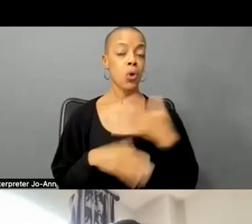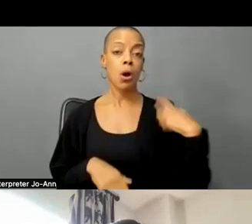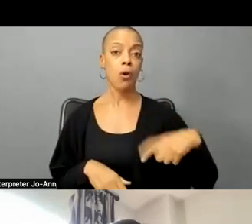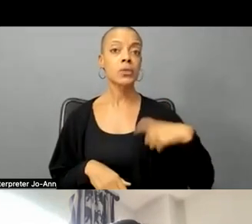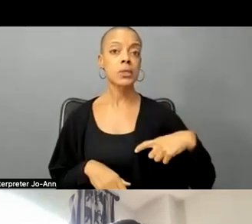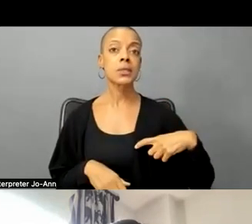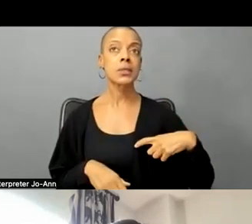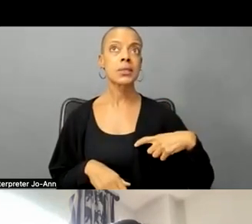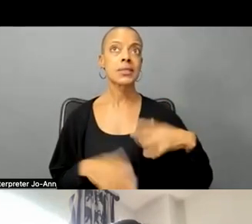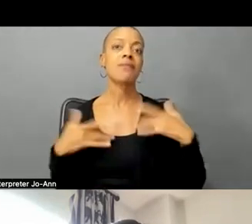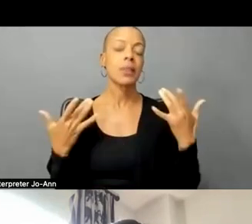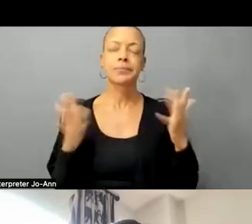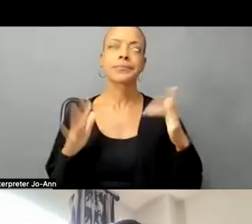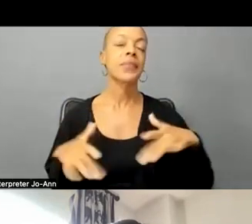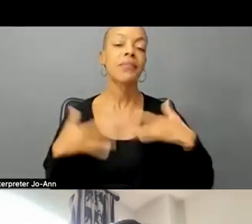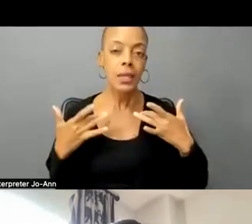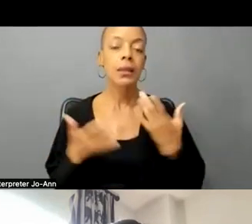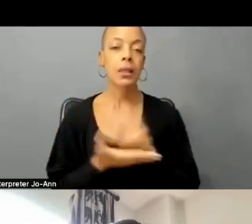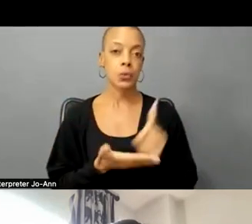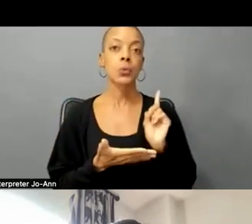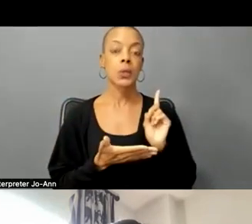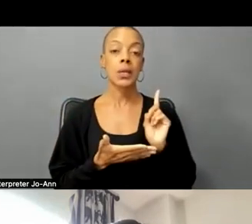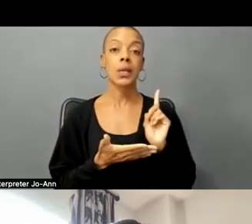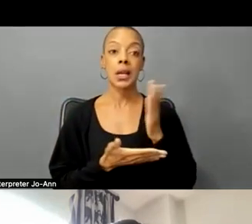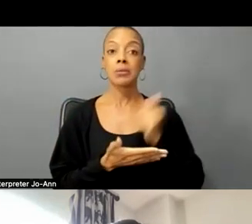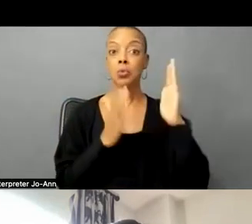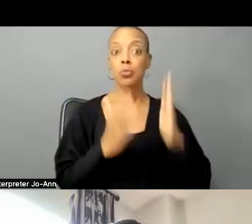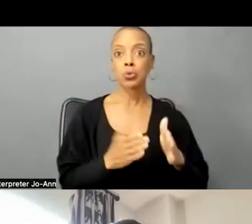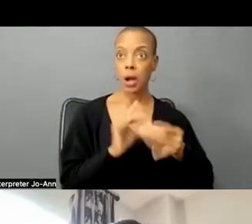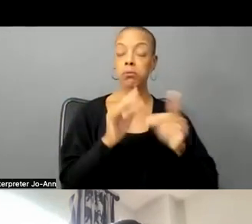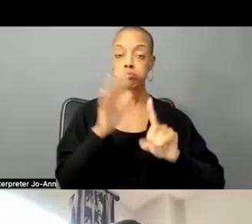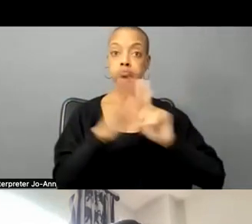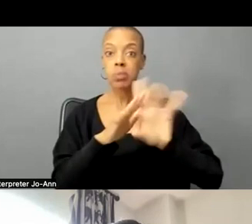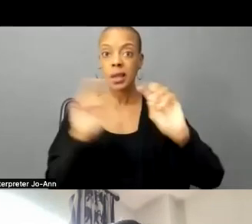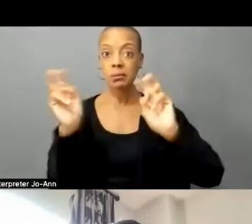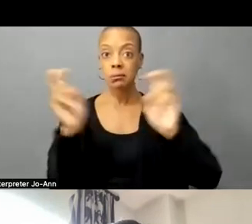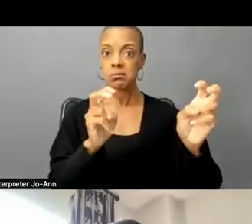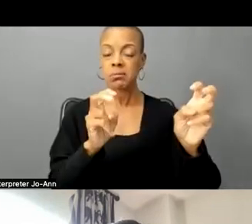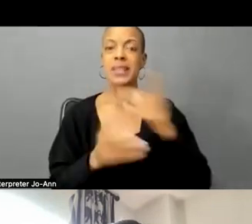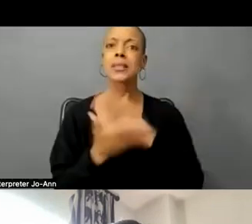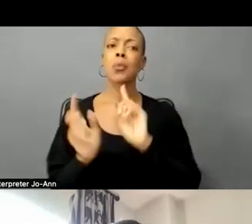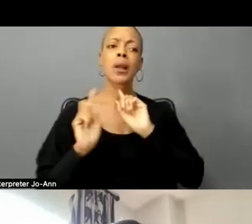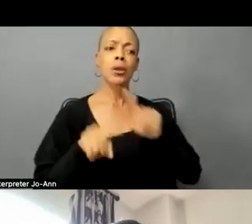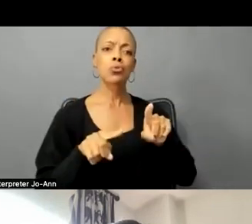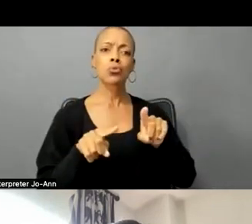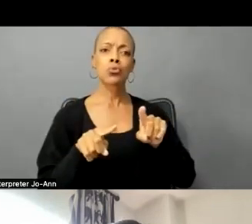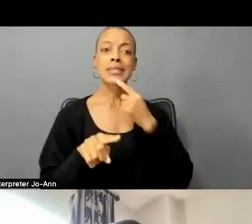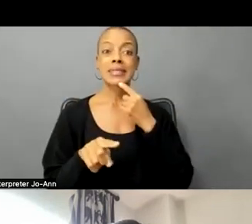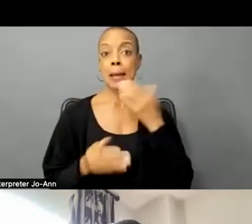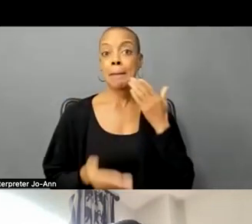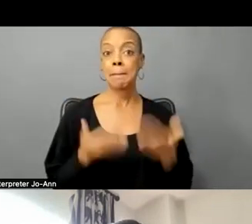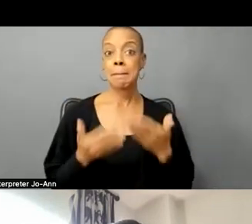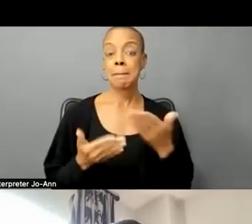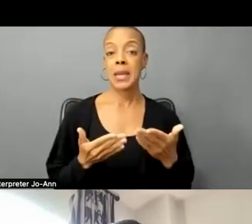or event last week, someone brought this up to the panel, and I forget who, but someone answered saying that maybe we need to